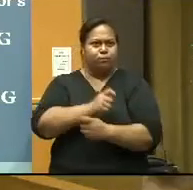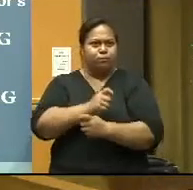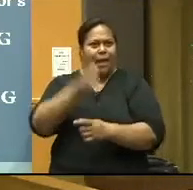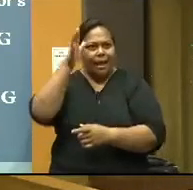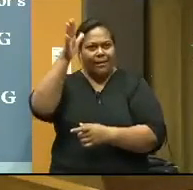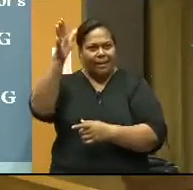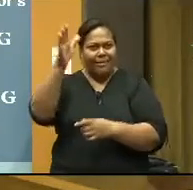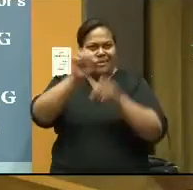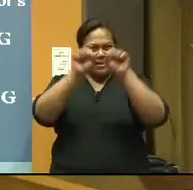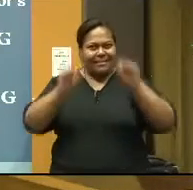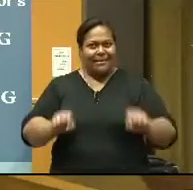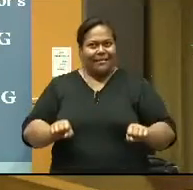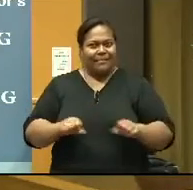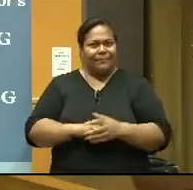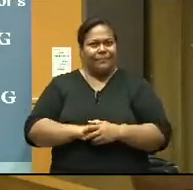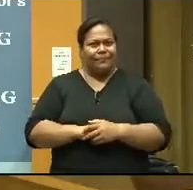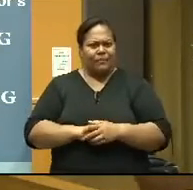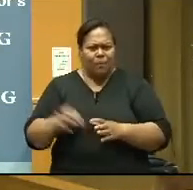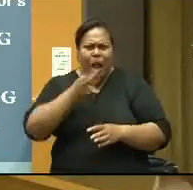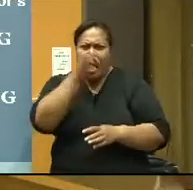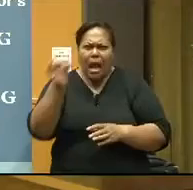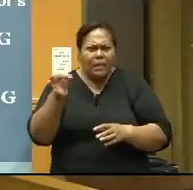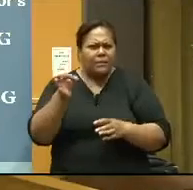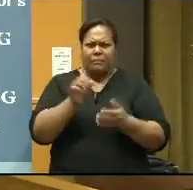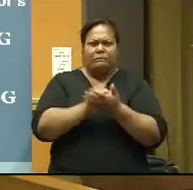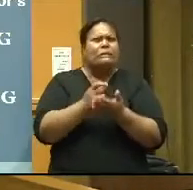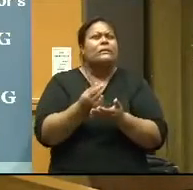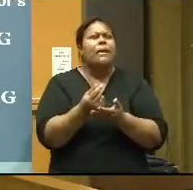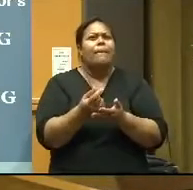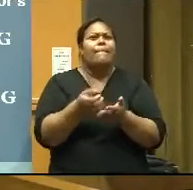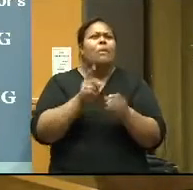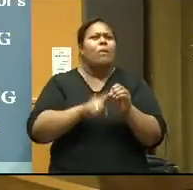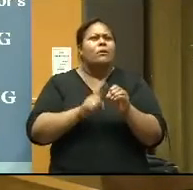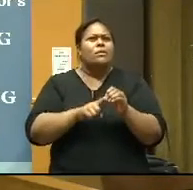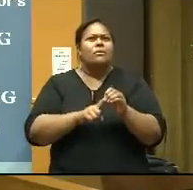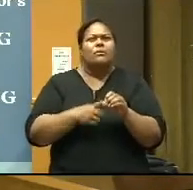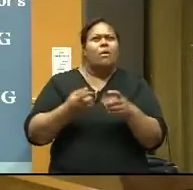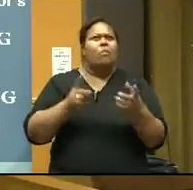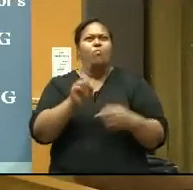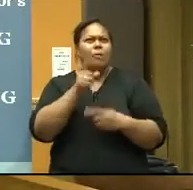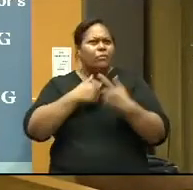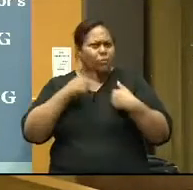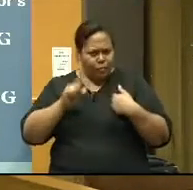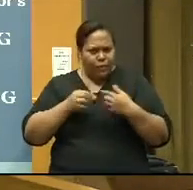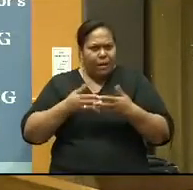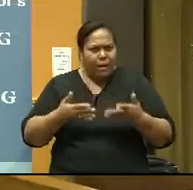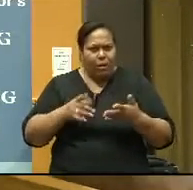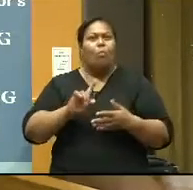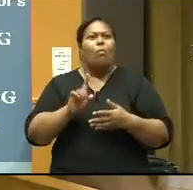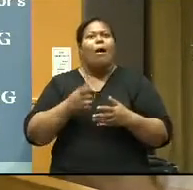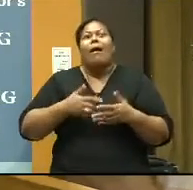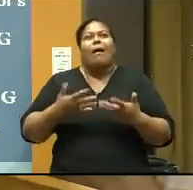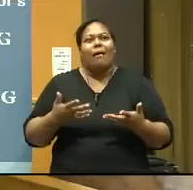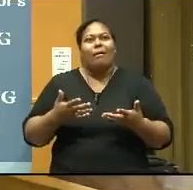Not make incremental changes, ask the basic questions about what is it that we are doing, why is it that we are doing those, do we